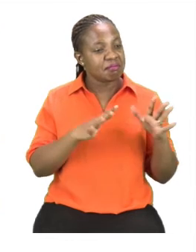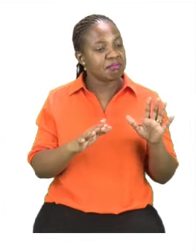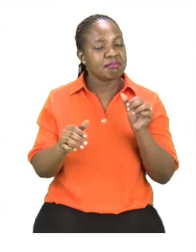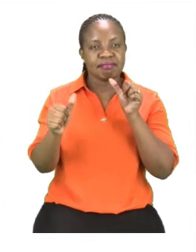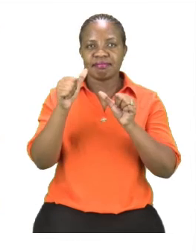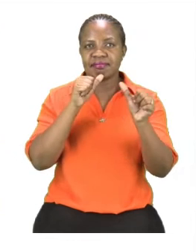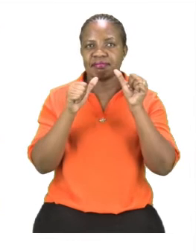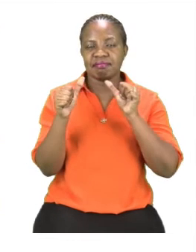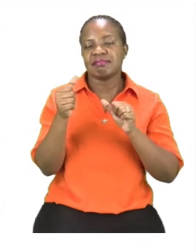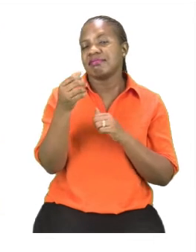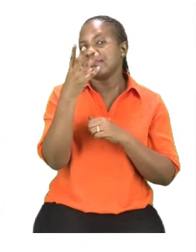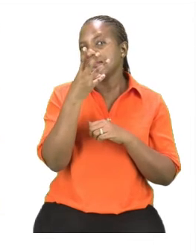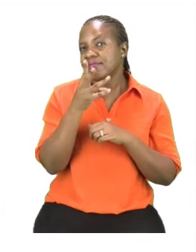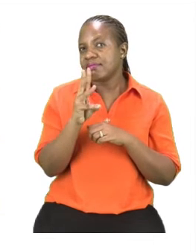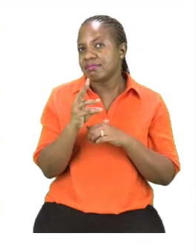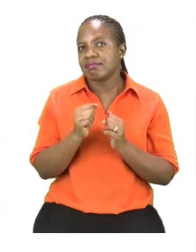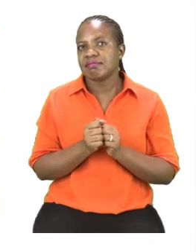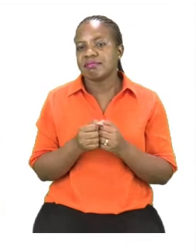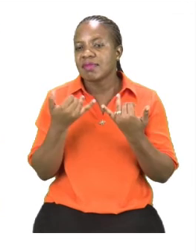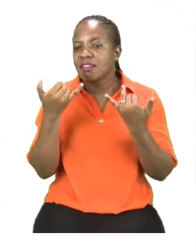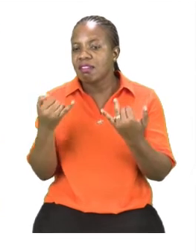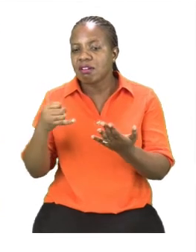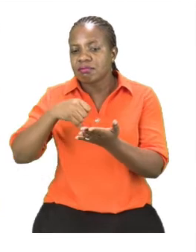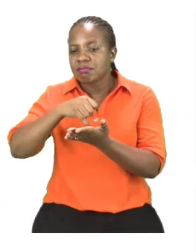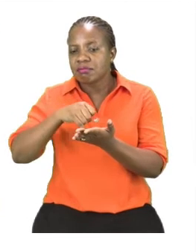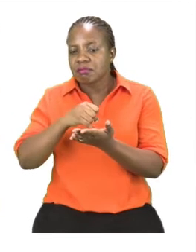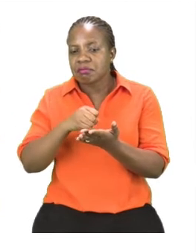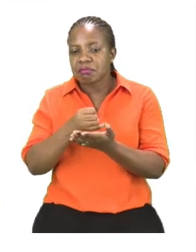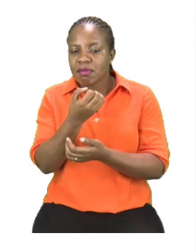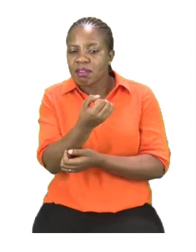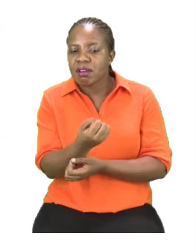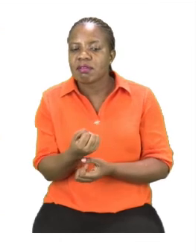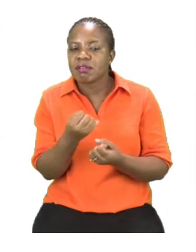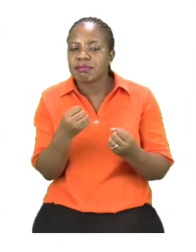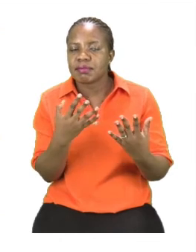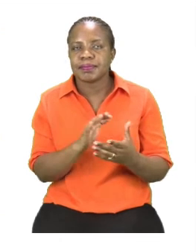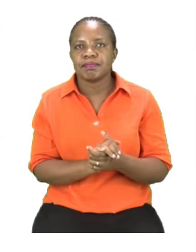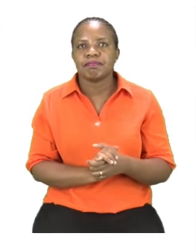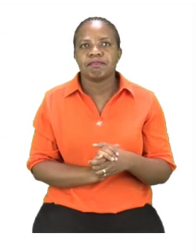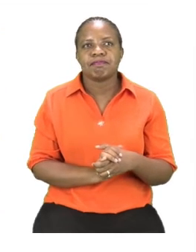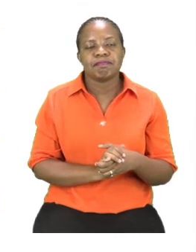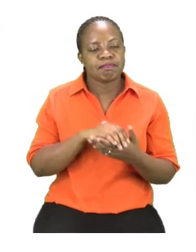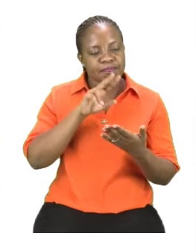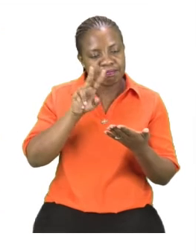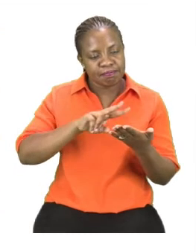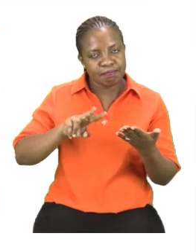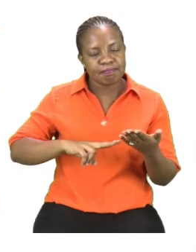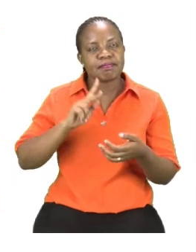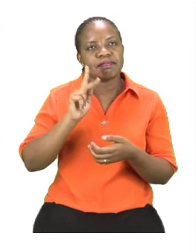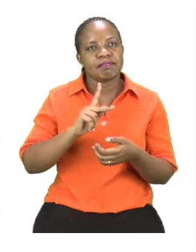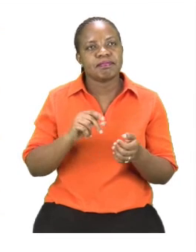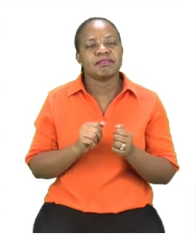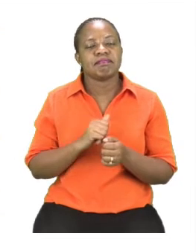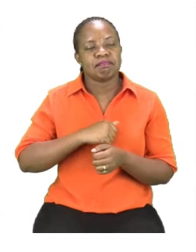How many cookies are left? Let's read it again together.